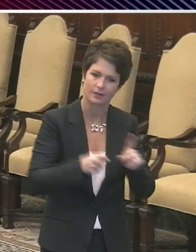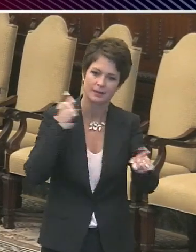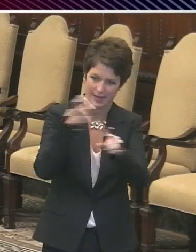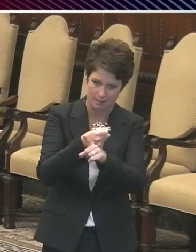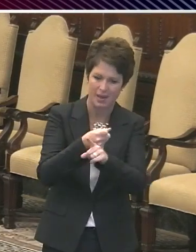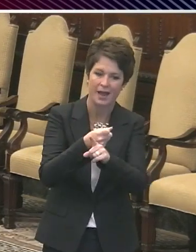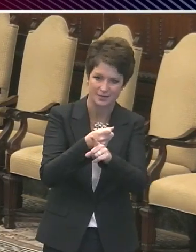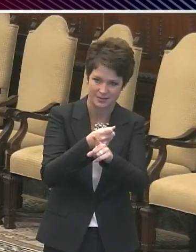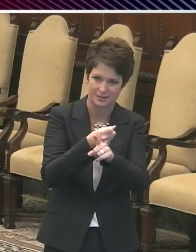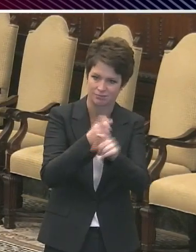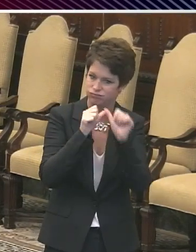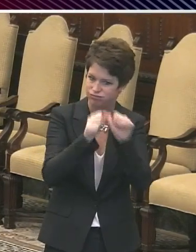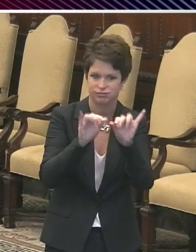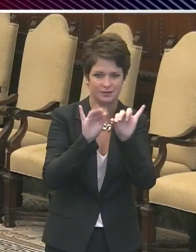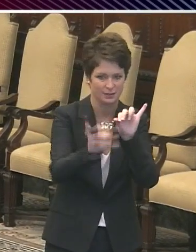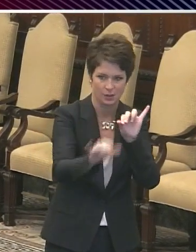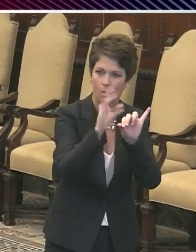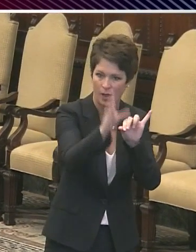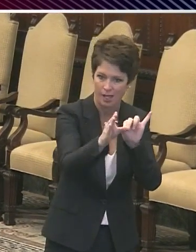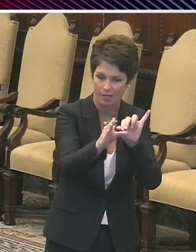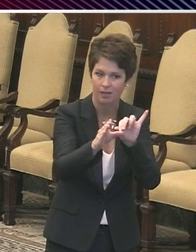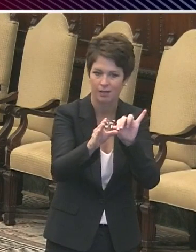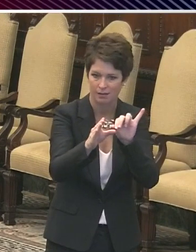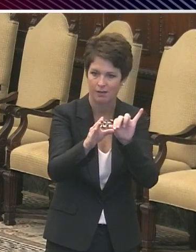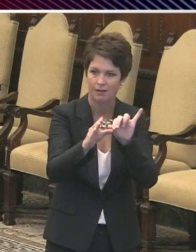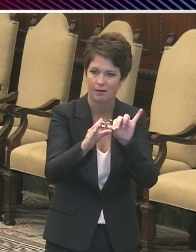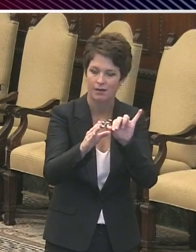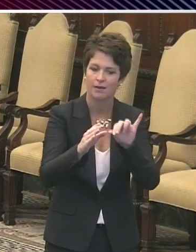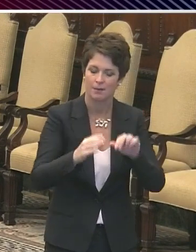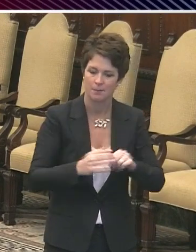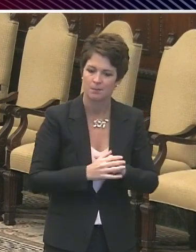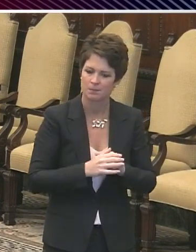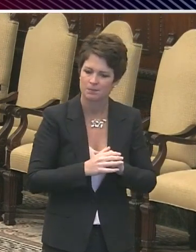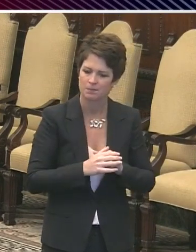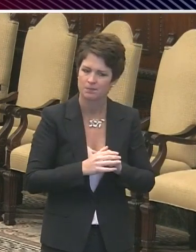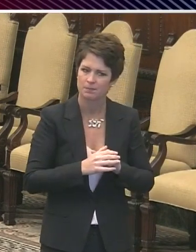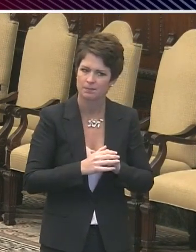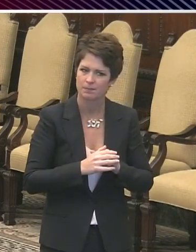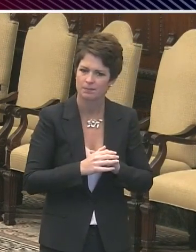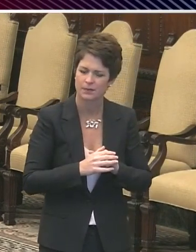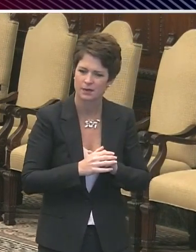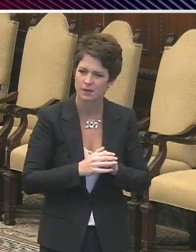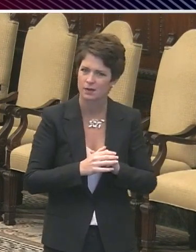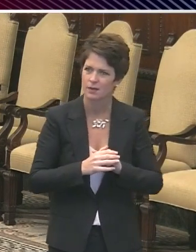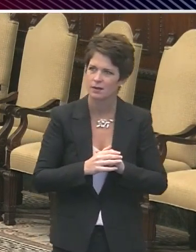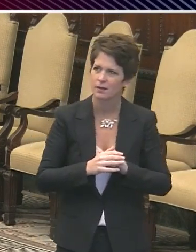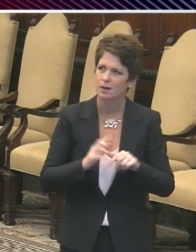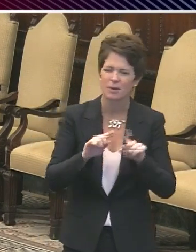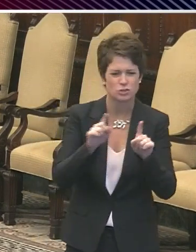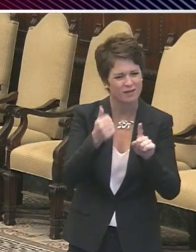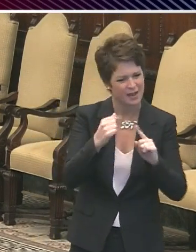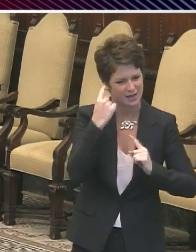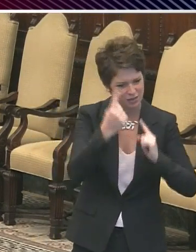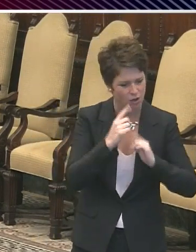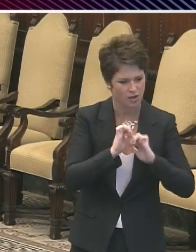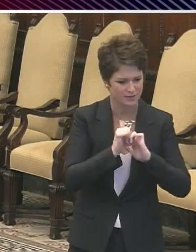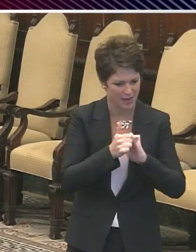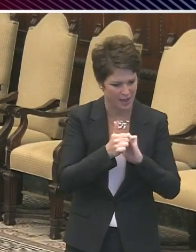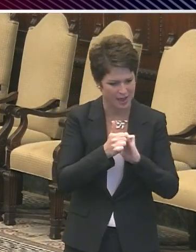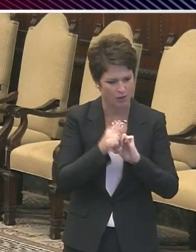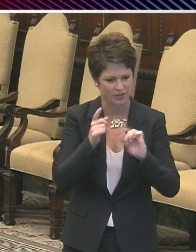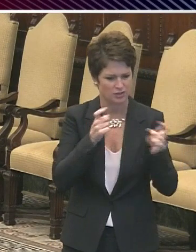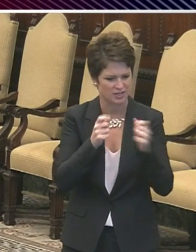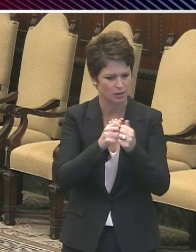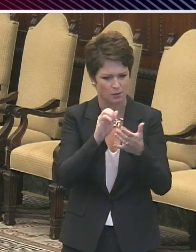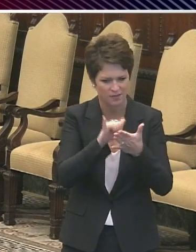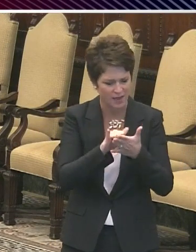impact them indefinitely and maybe the entire film industry in this area. Just your thoughts about that and what they're